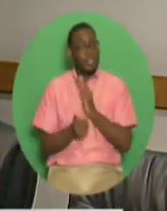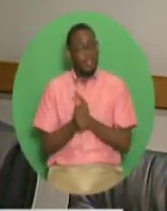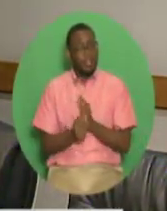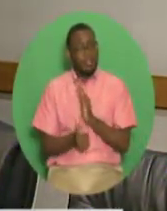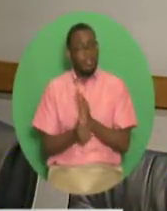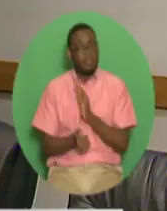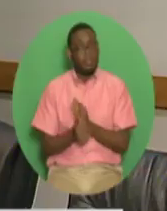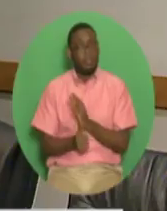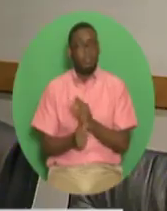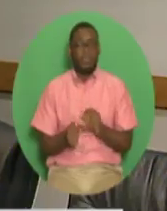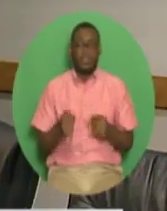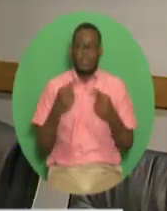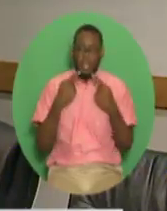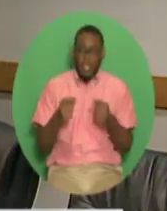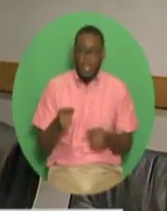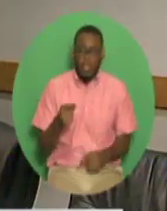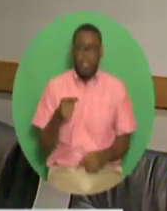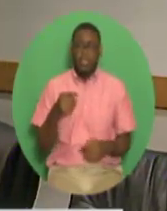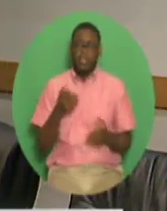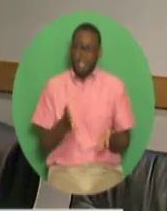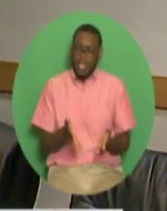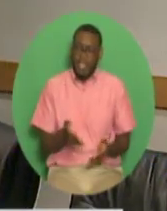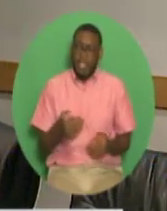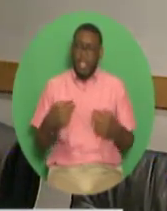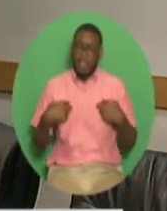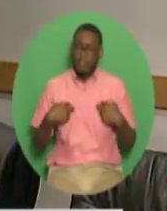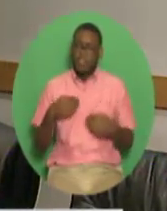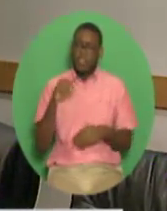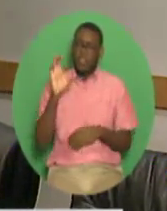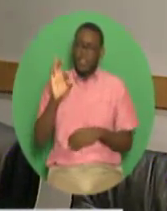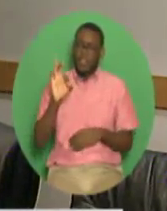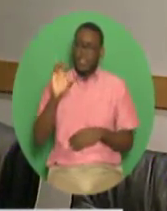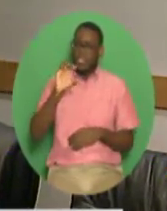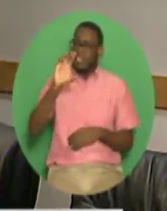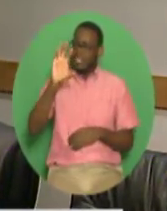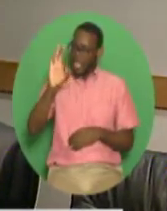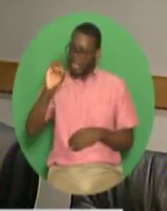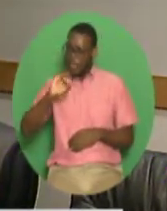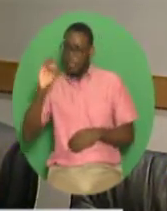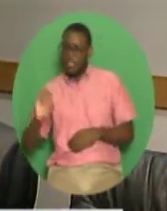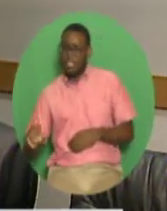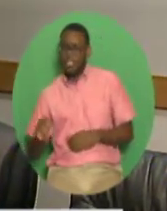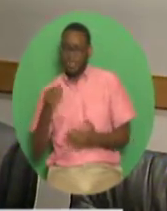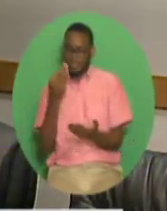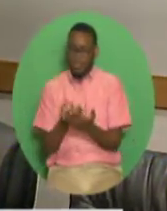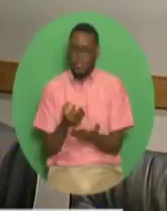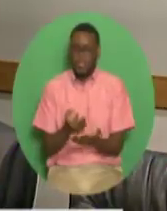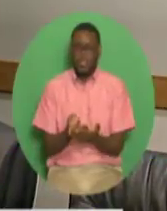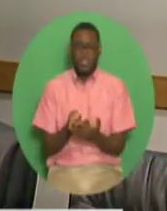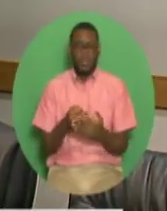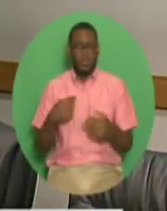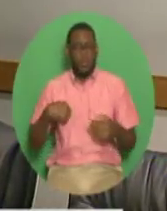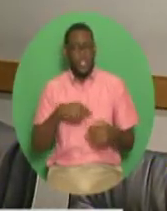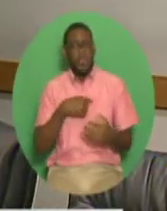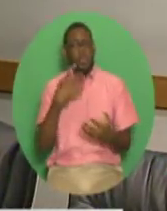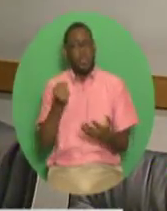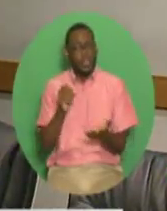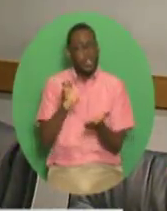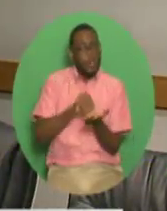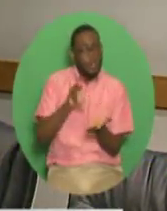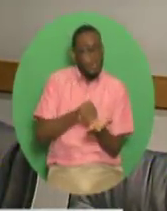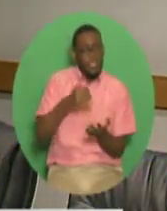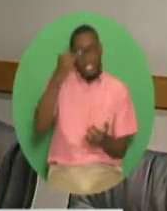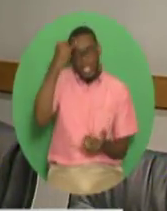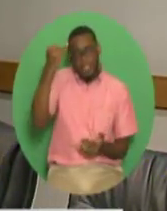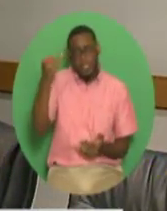funding 90% of it, and it's going to be here for 3 to 5 years. The Member of Parliament for Laventille West and the other Laventille